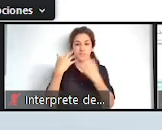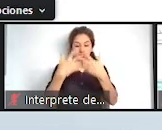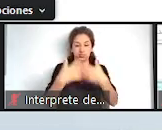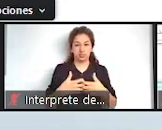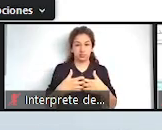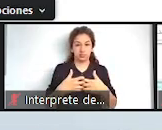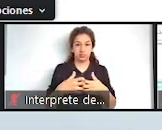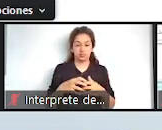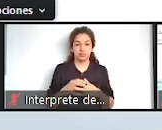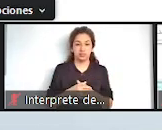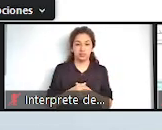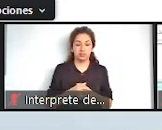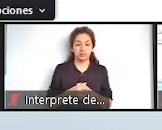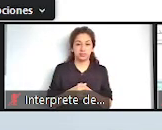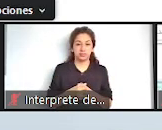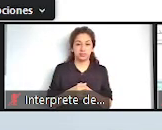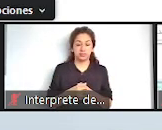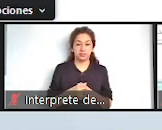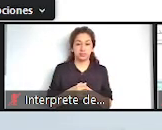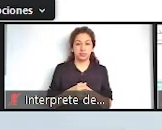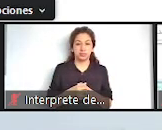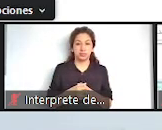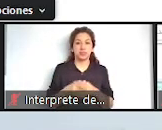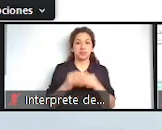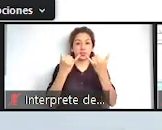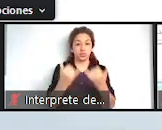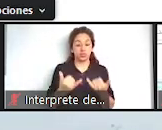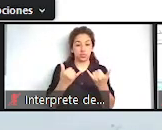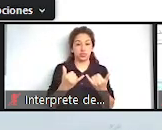conduct and also